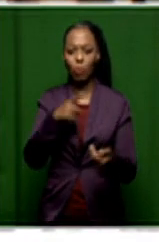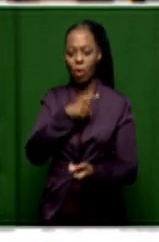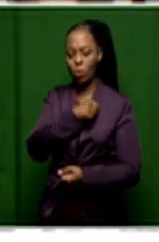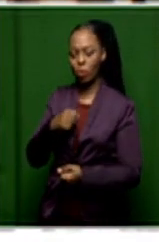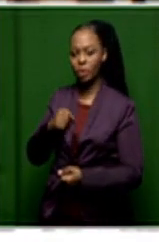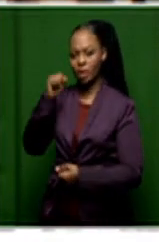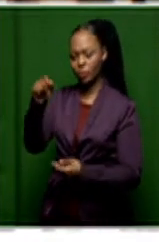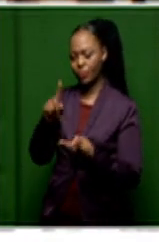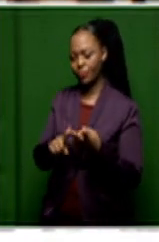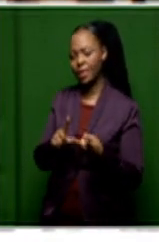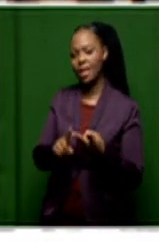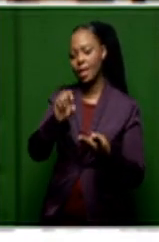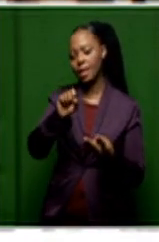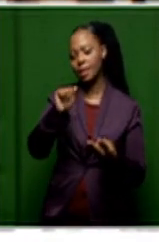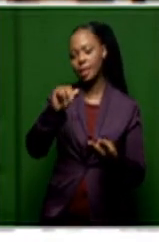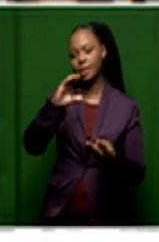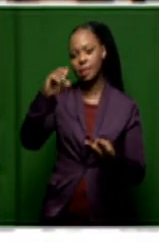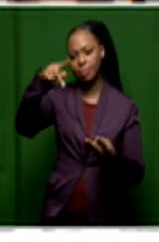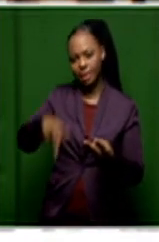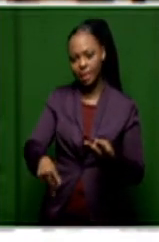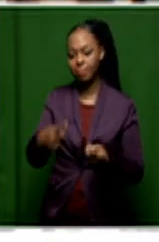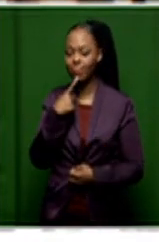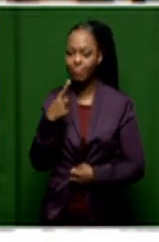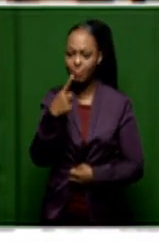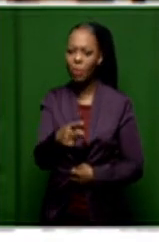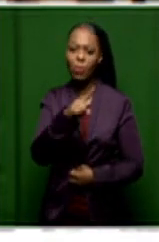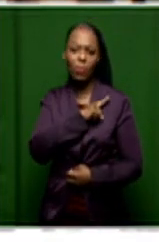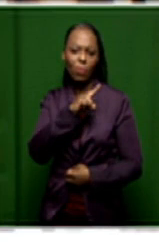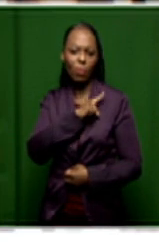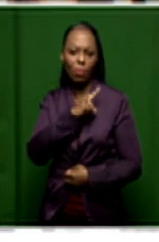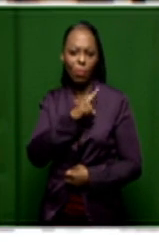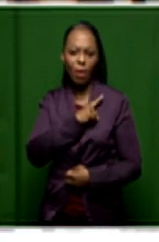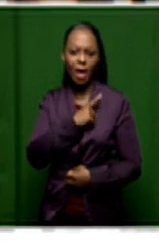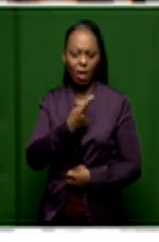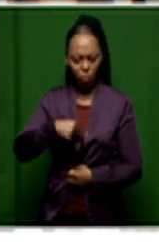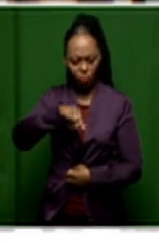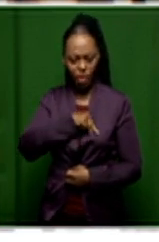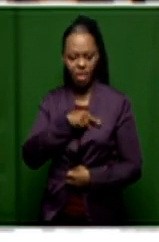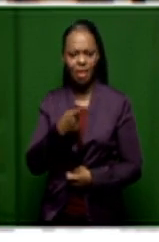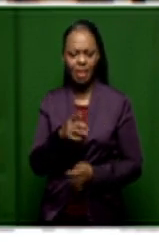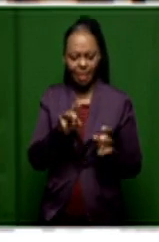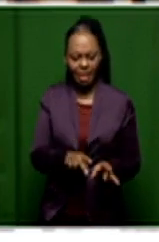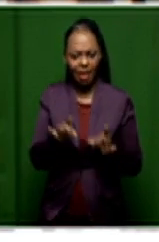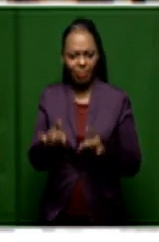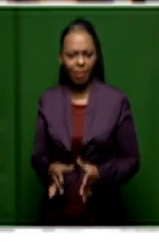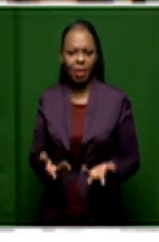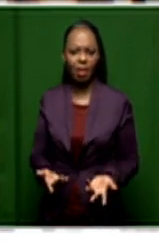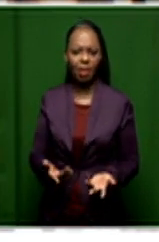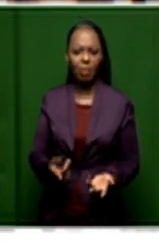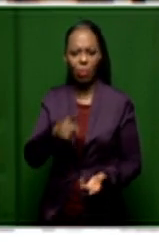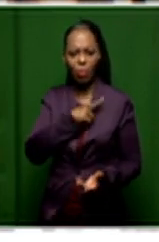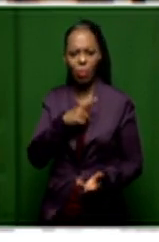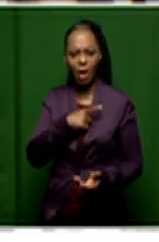the SACP, who say, why should they be the ones to suffer when all this largesse